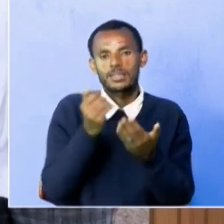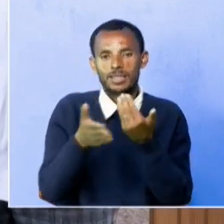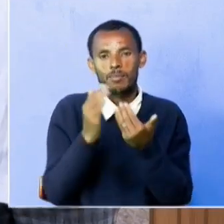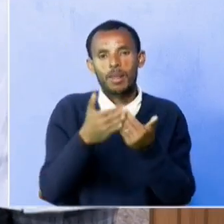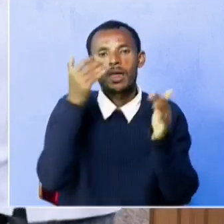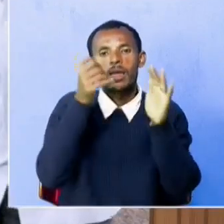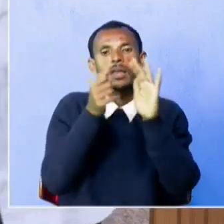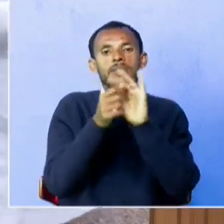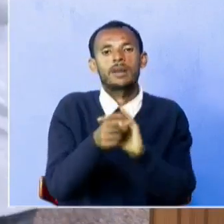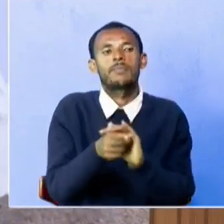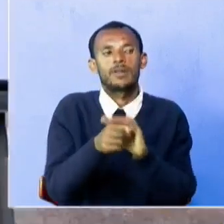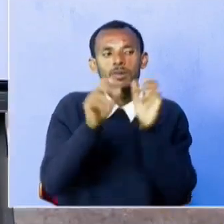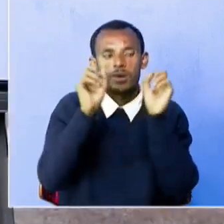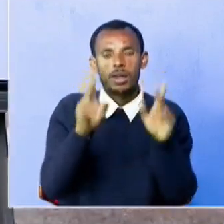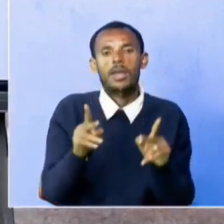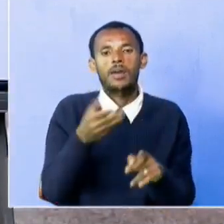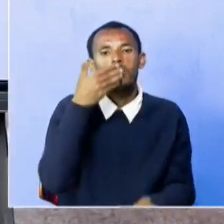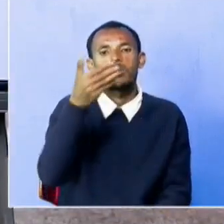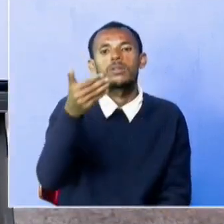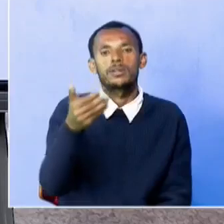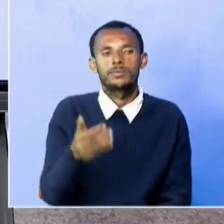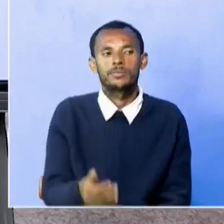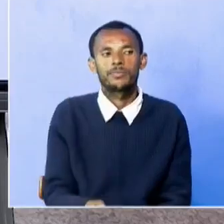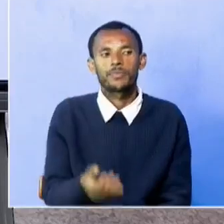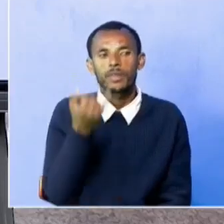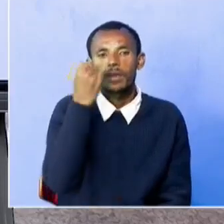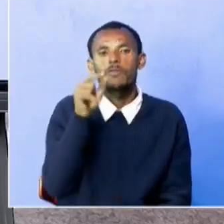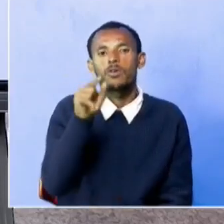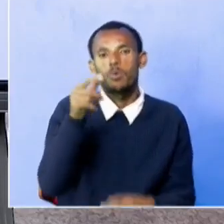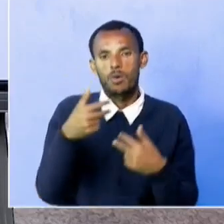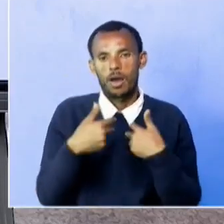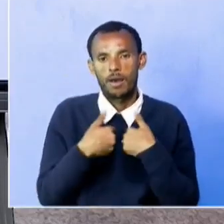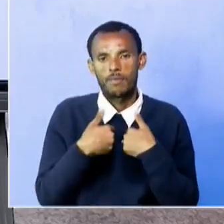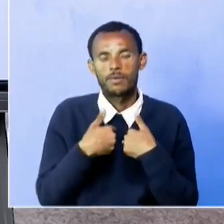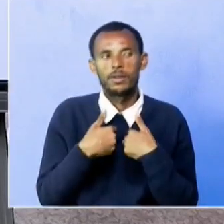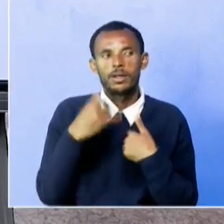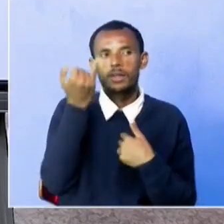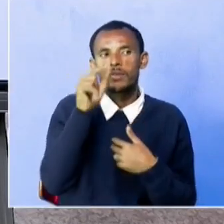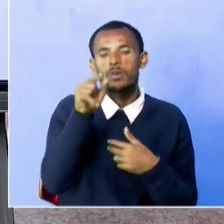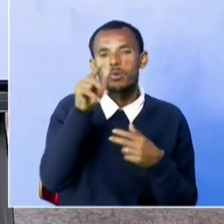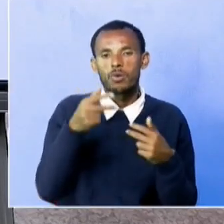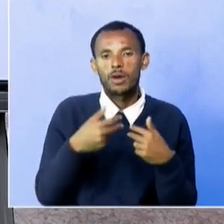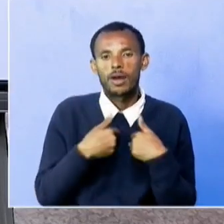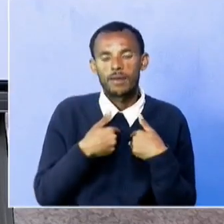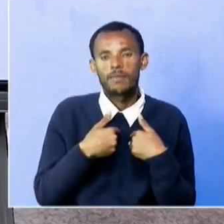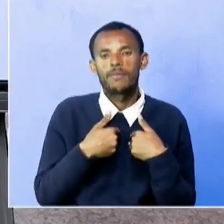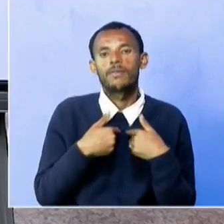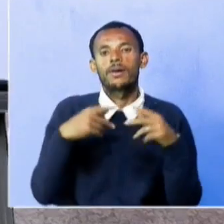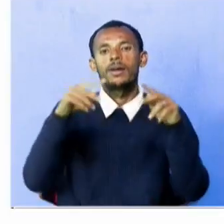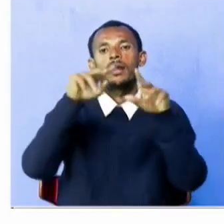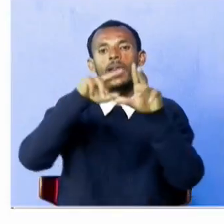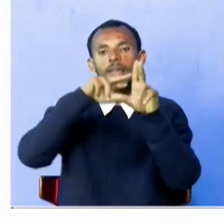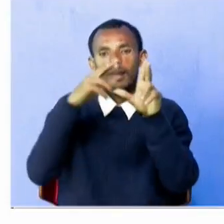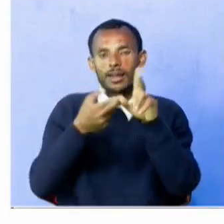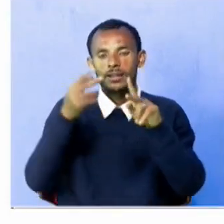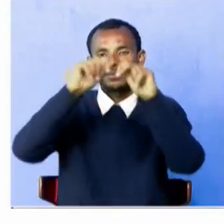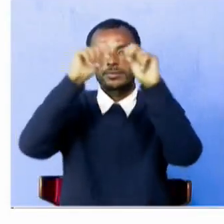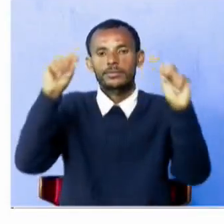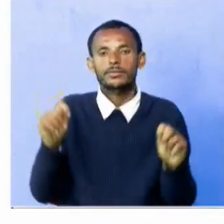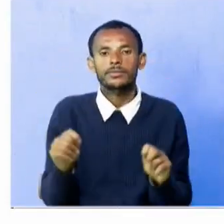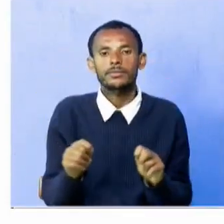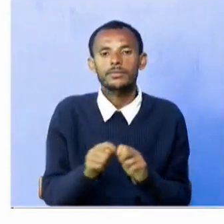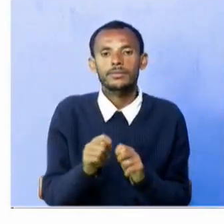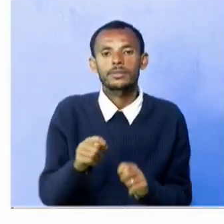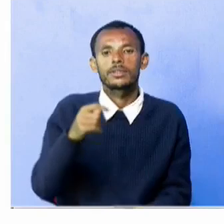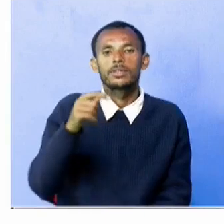example. Okay, good. If you have a certain right-angled triangle,